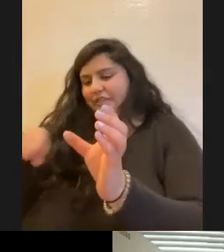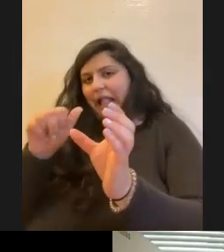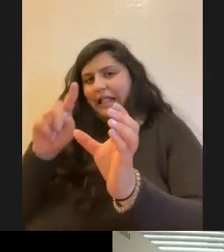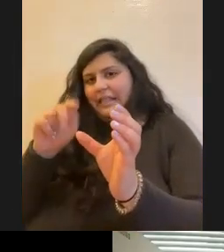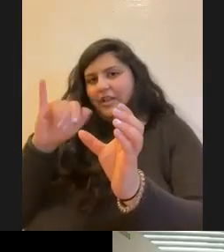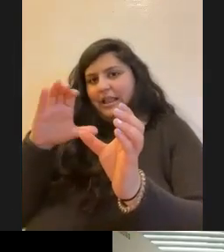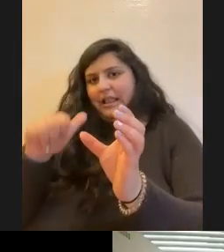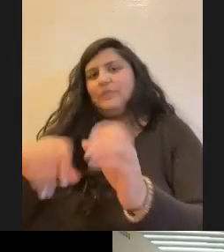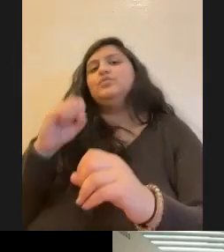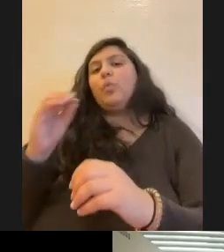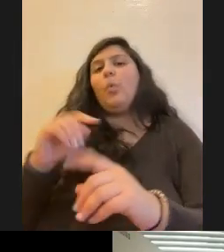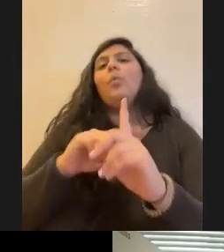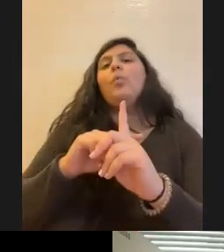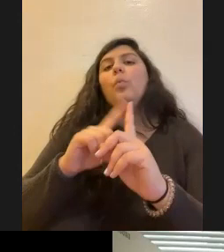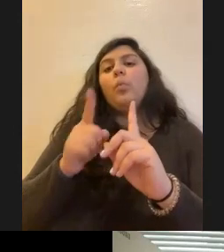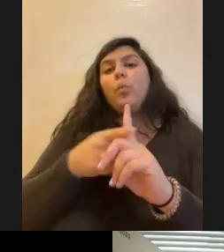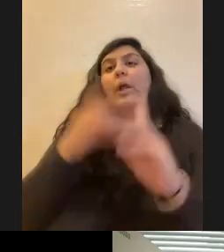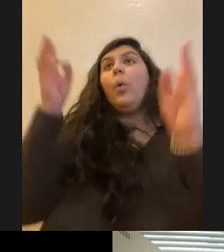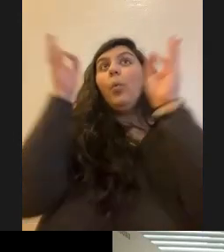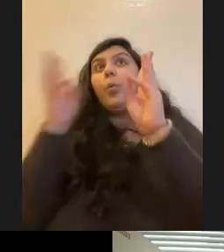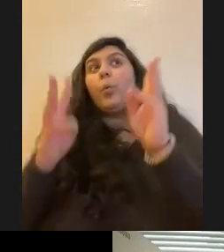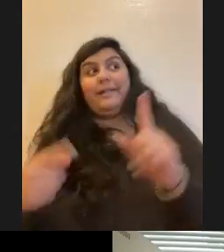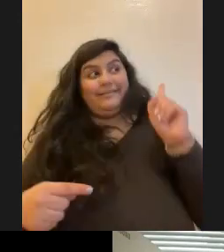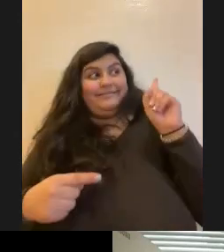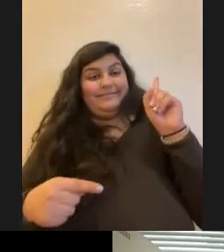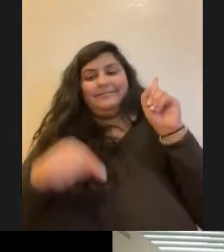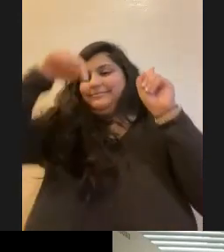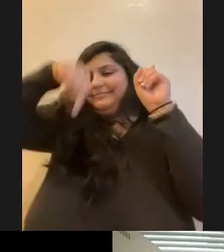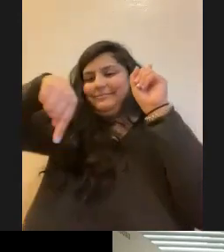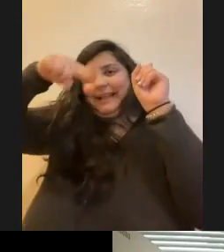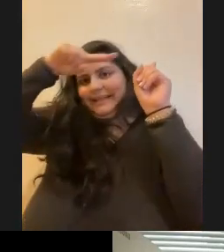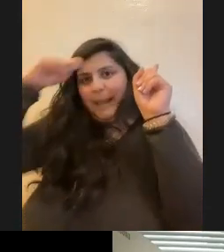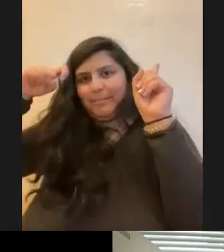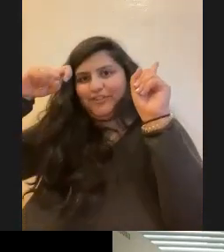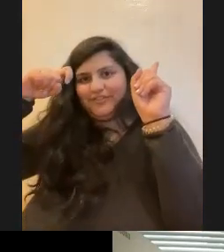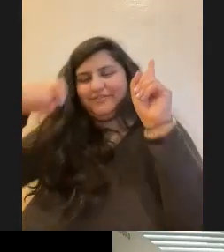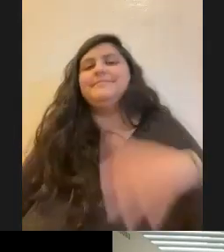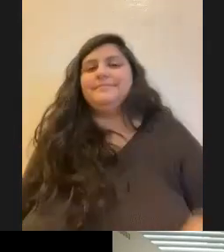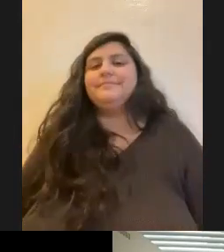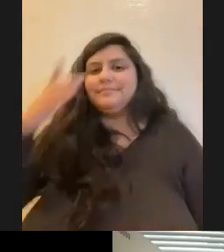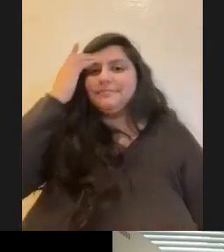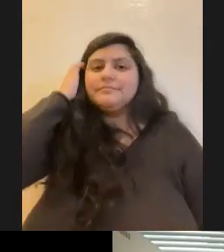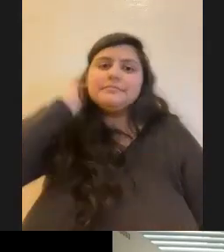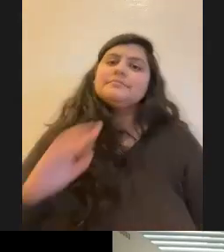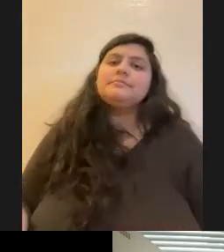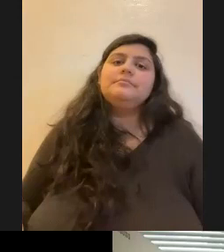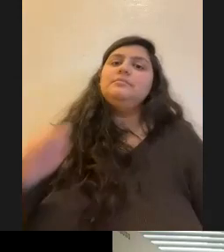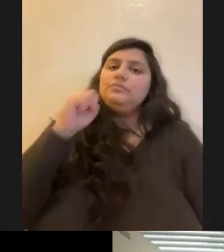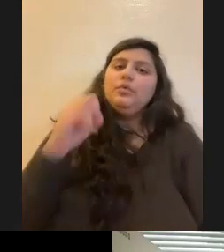And so when it was, you know, winter here is actually summer down there. So we had